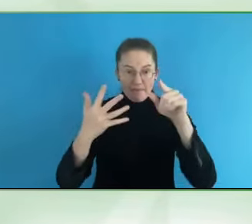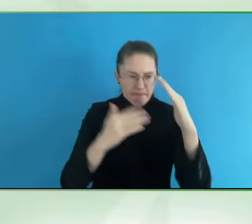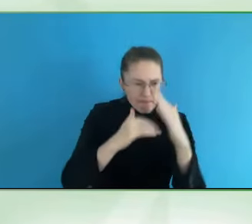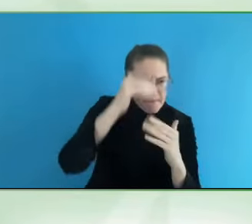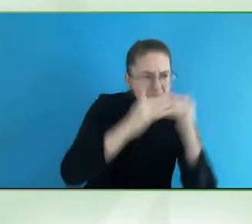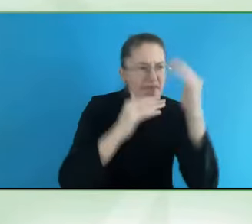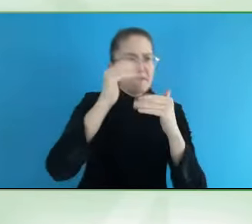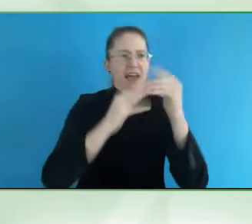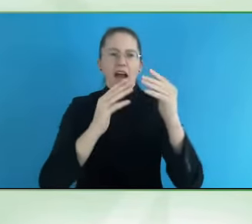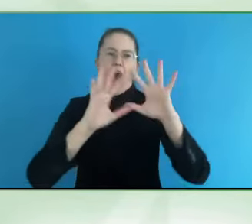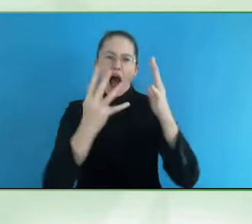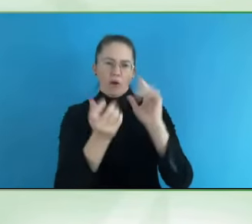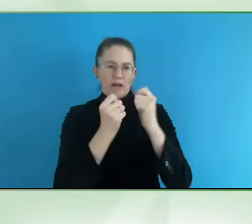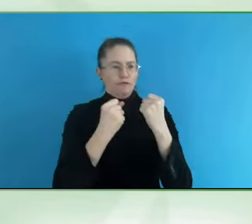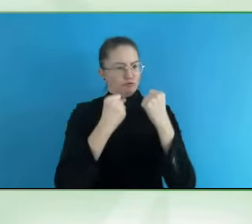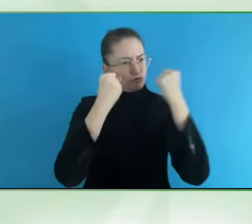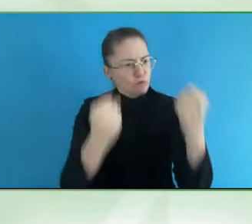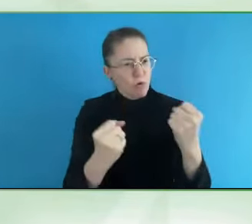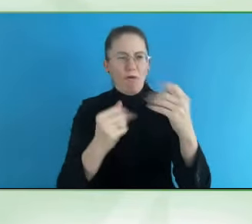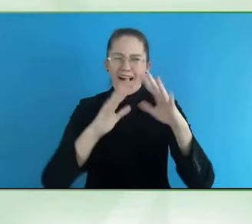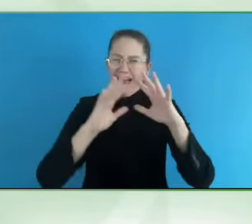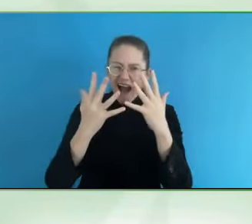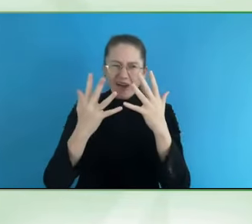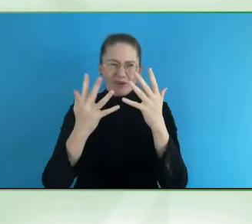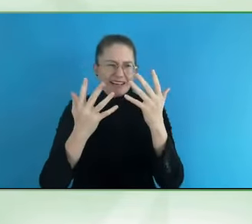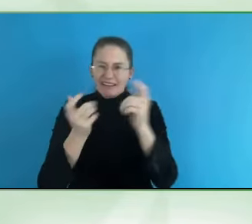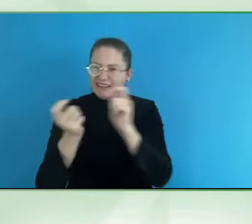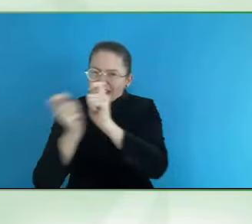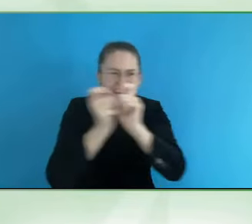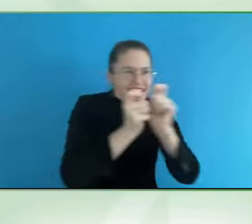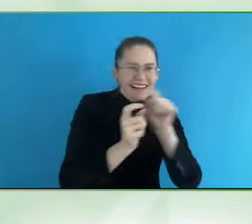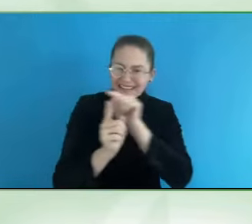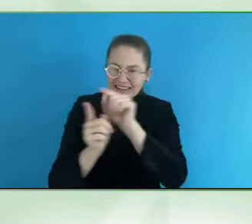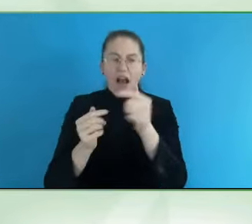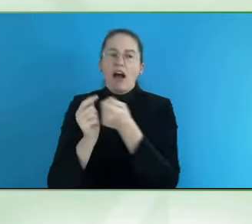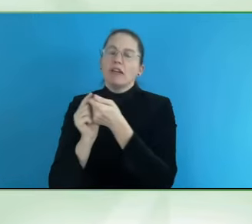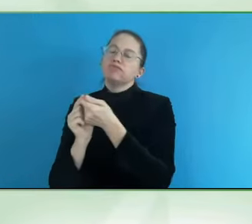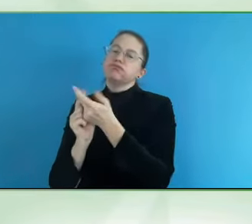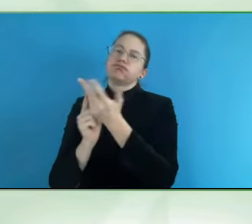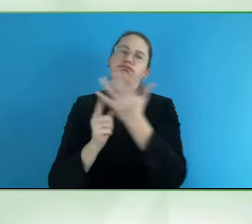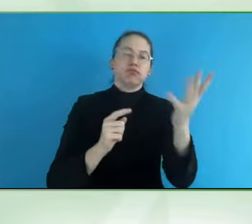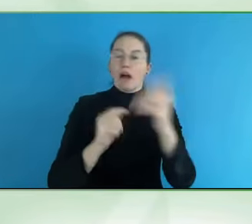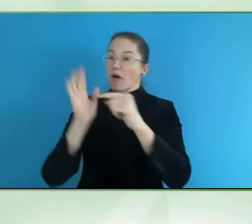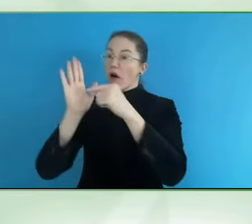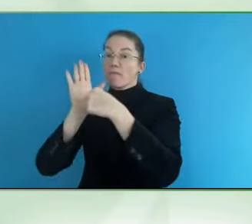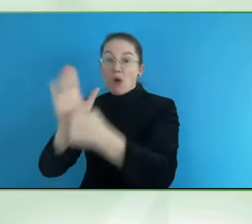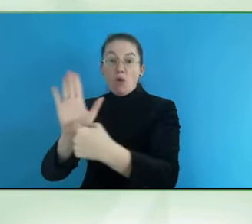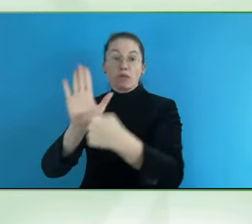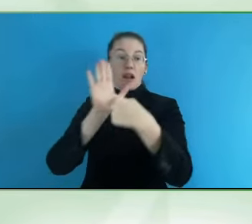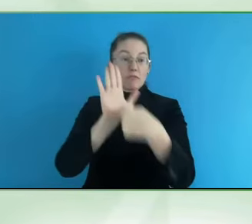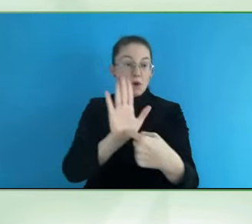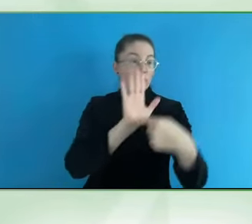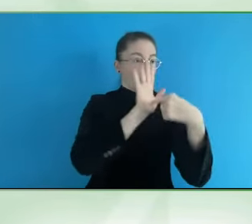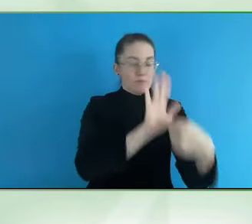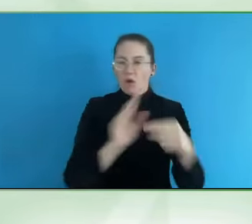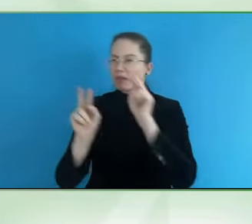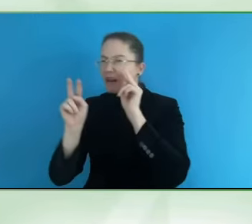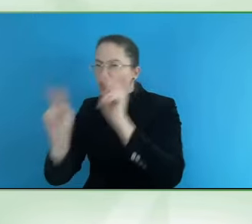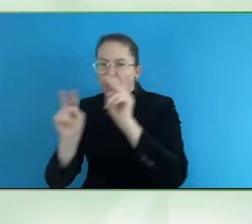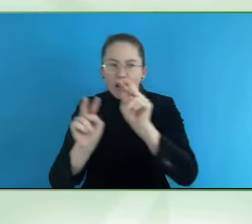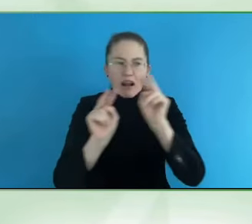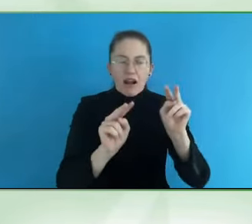In terms of really bringing to life the global element of this, I mean, I've mentioned a couple of